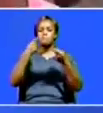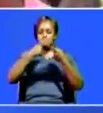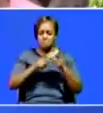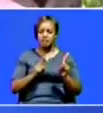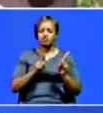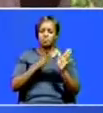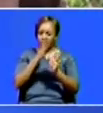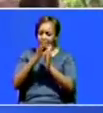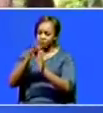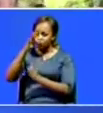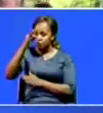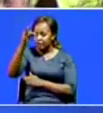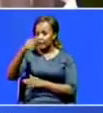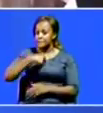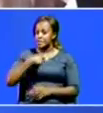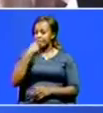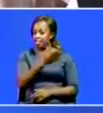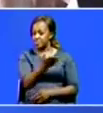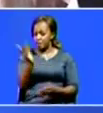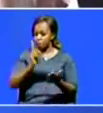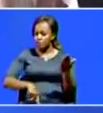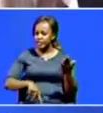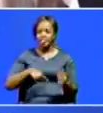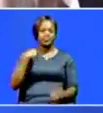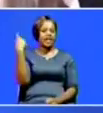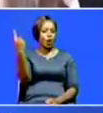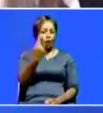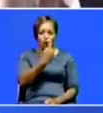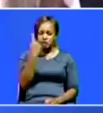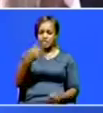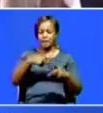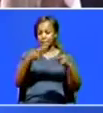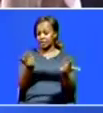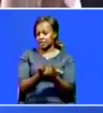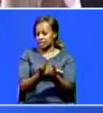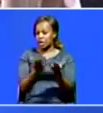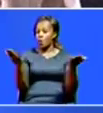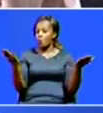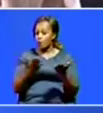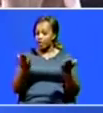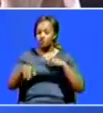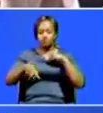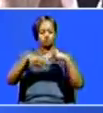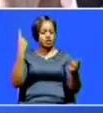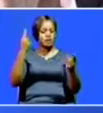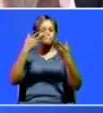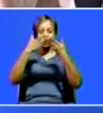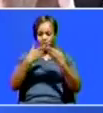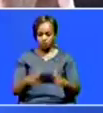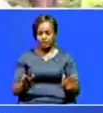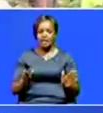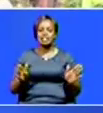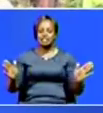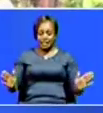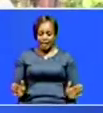me tell them that the only place where you win by losing ni kwa slim